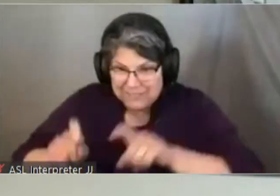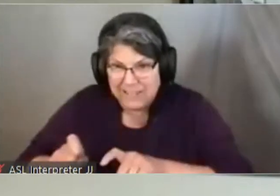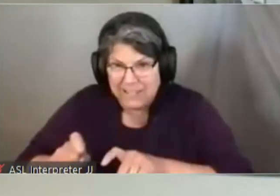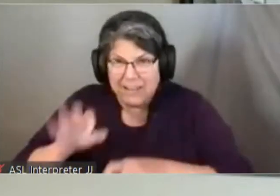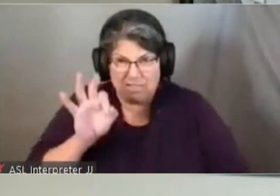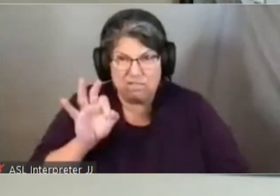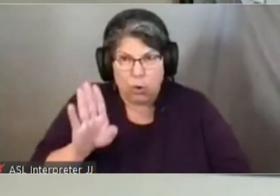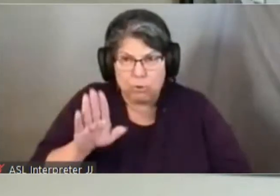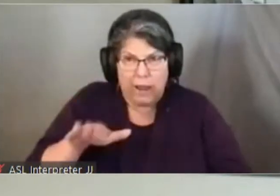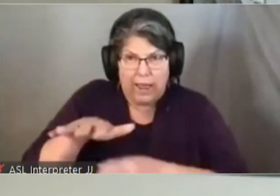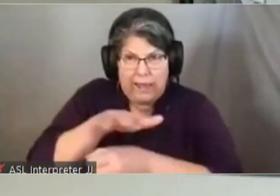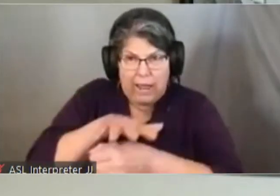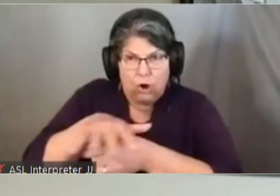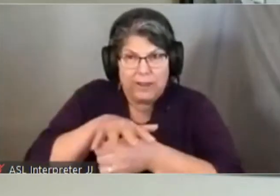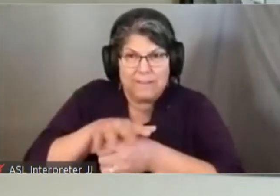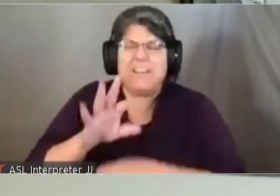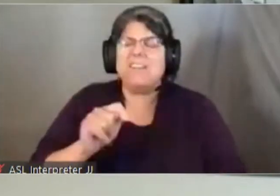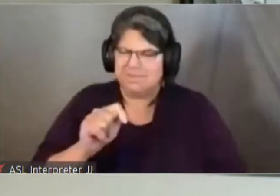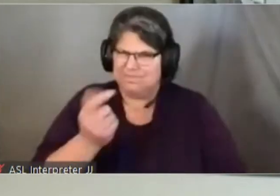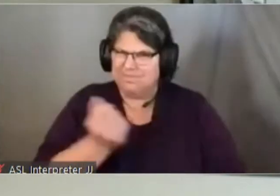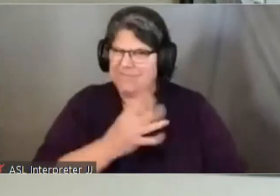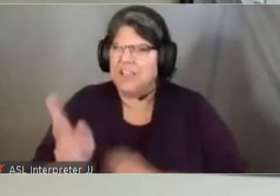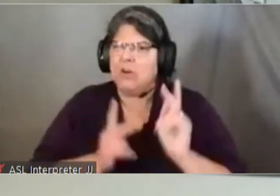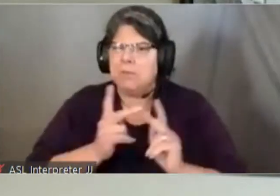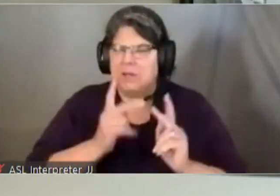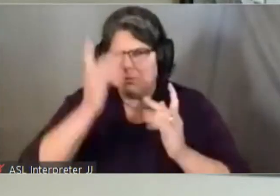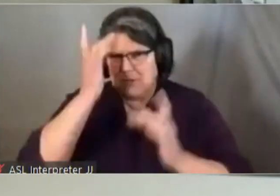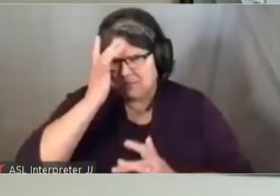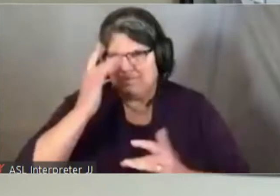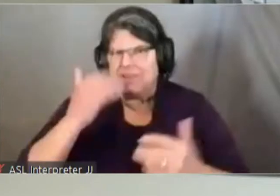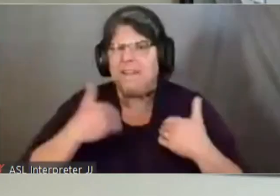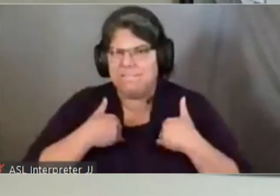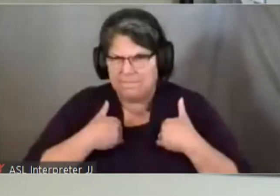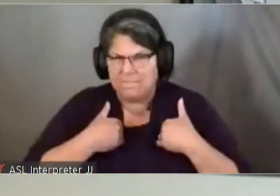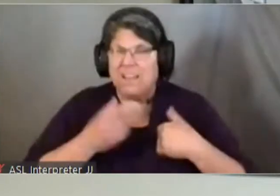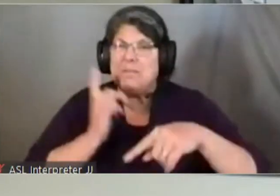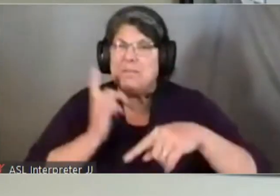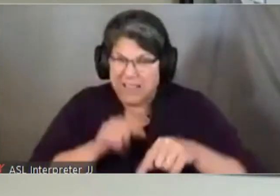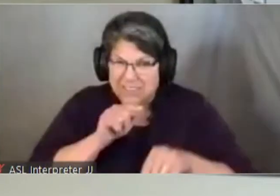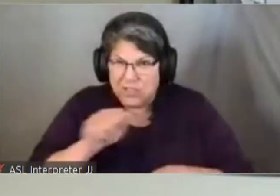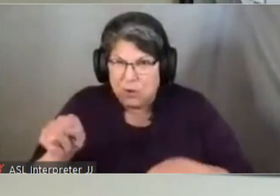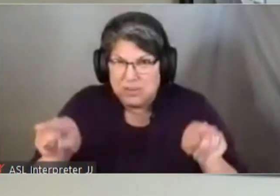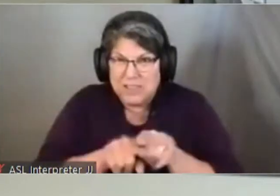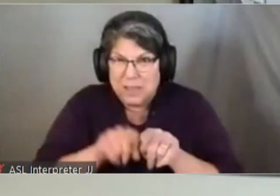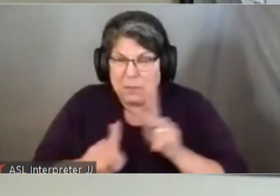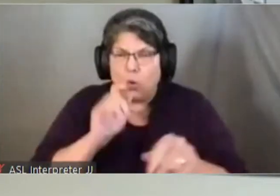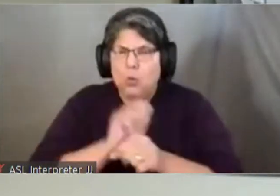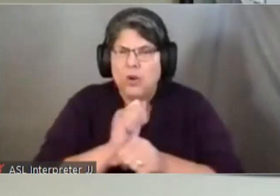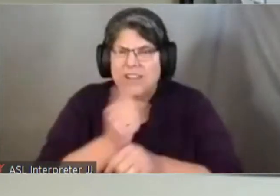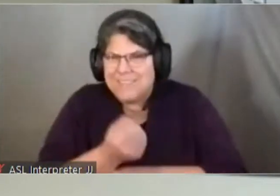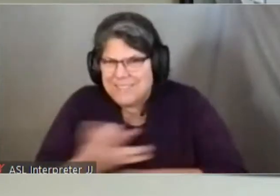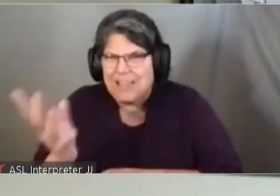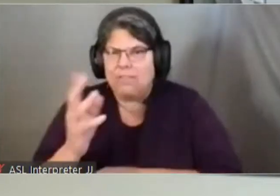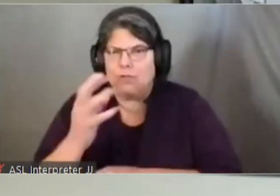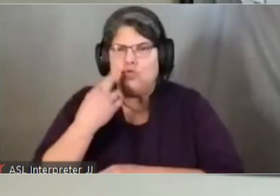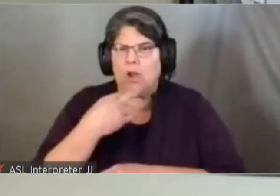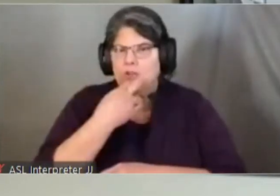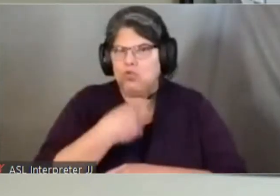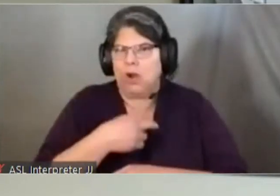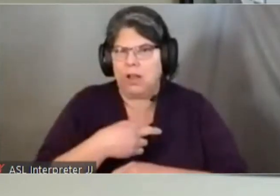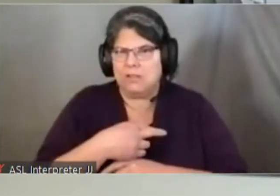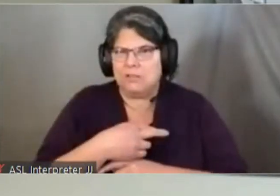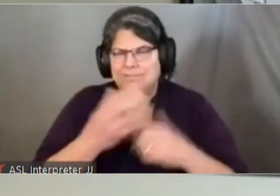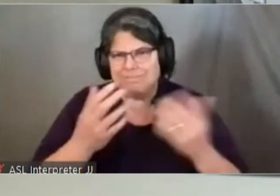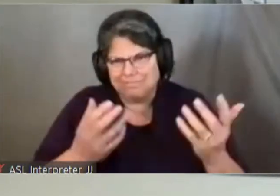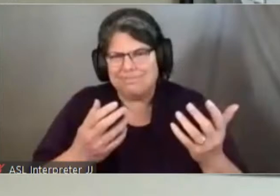several people had it, and they also worked in various restaurants. So within some of the restaurants, a number of